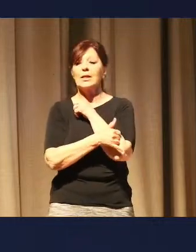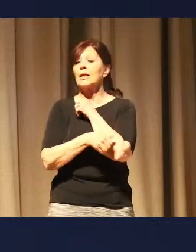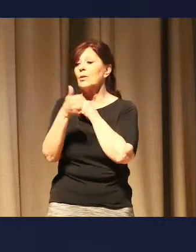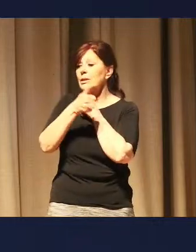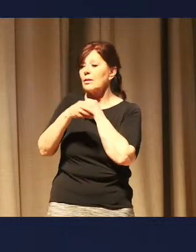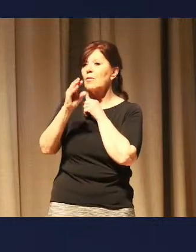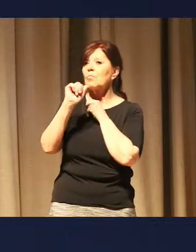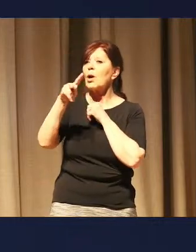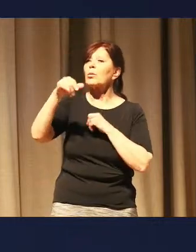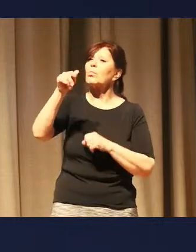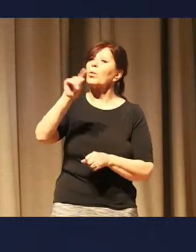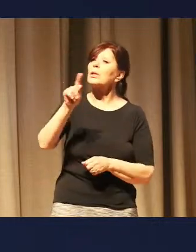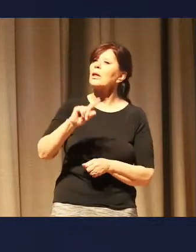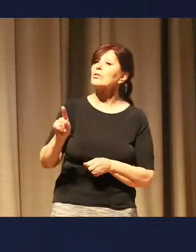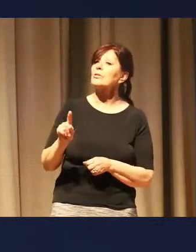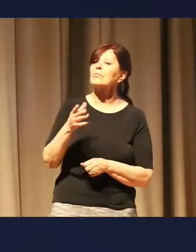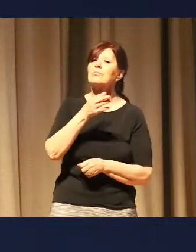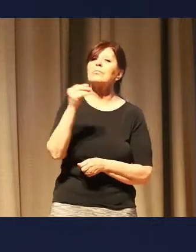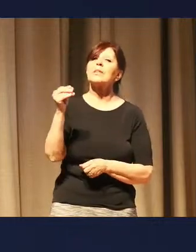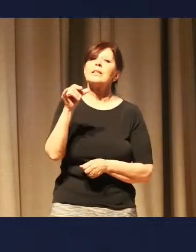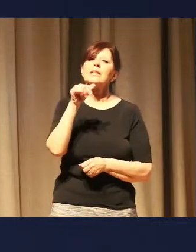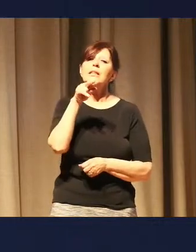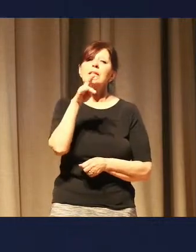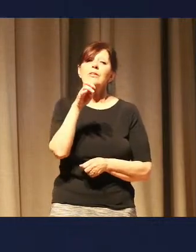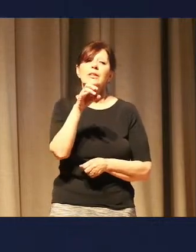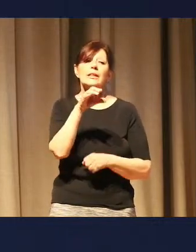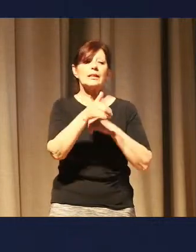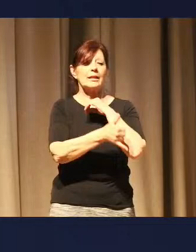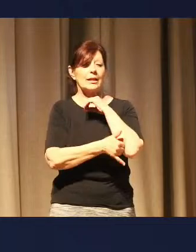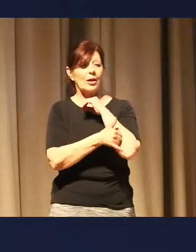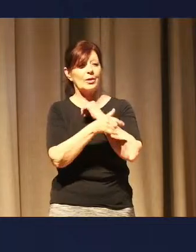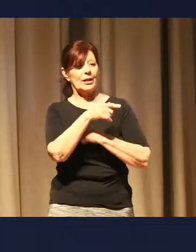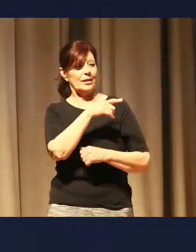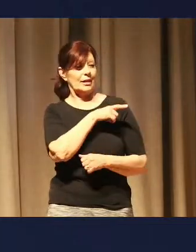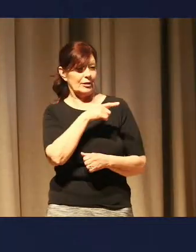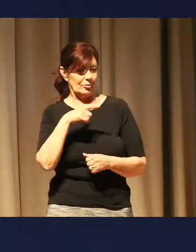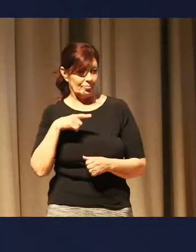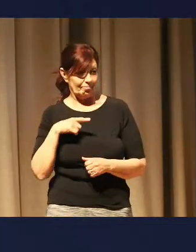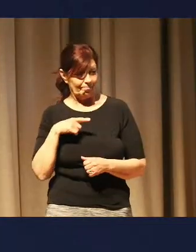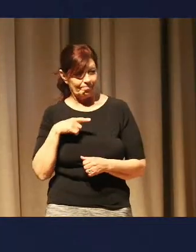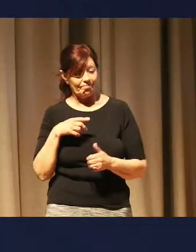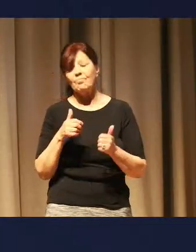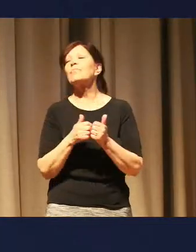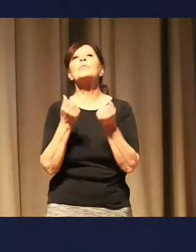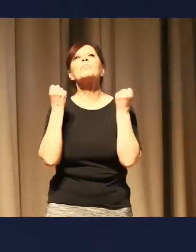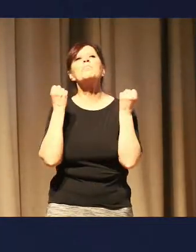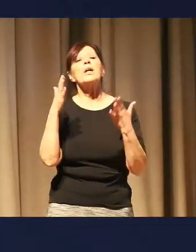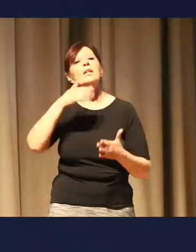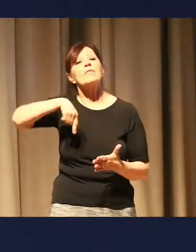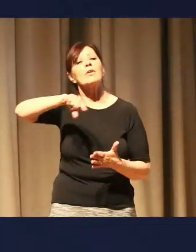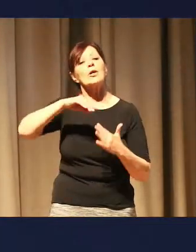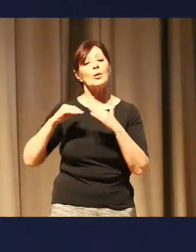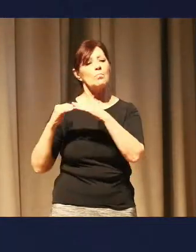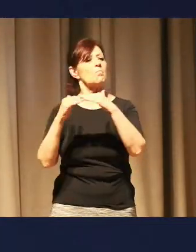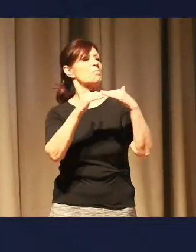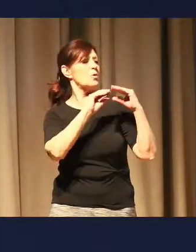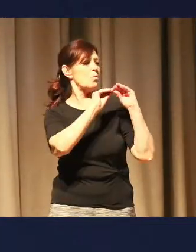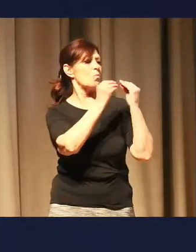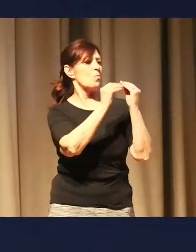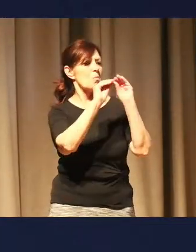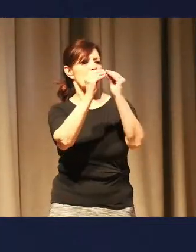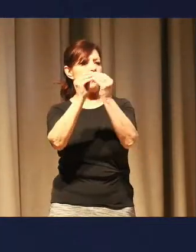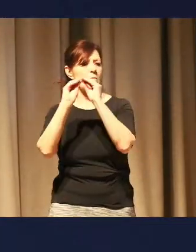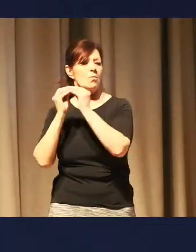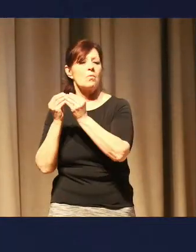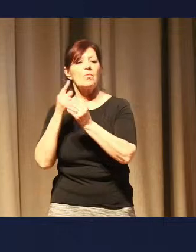Executive Mark Poloncarz, and the Erie County legislator. Like many of our peer cultural organizations,